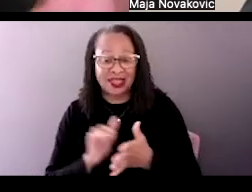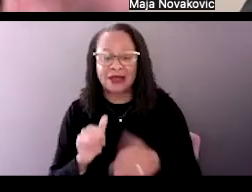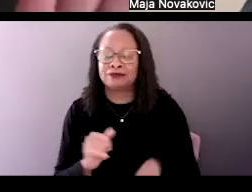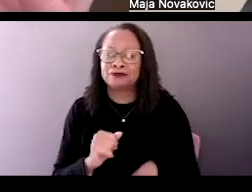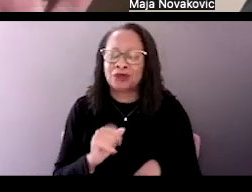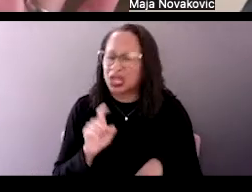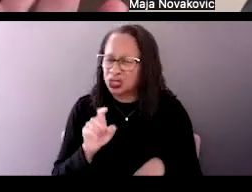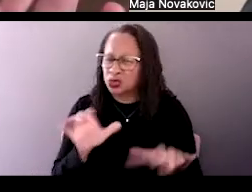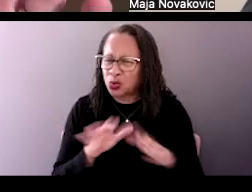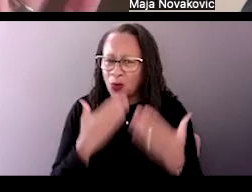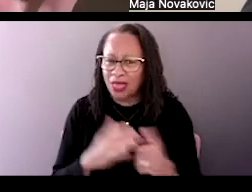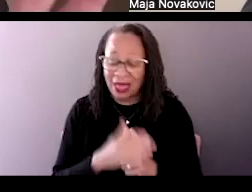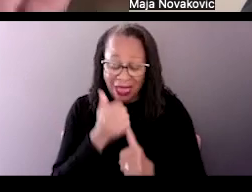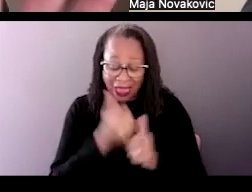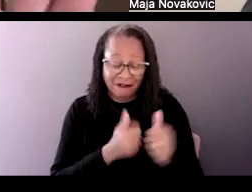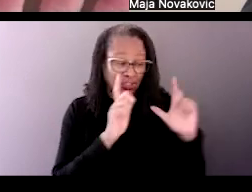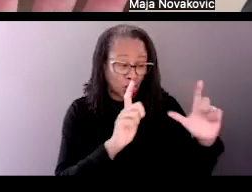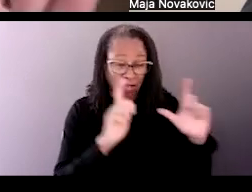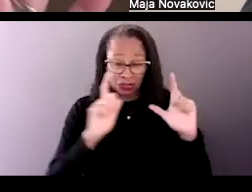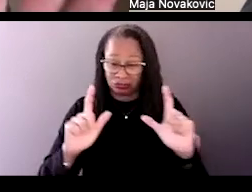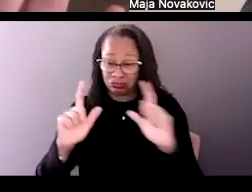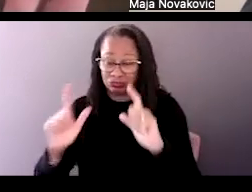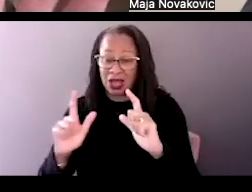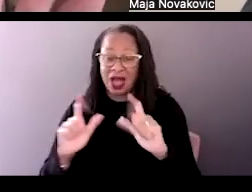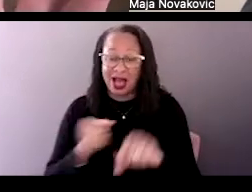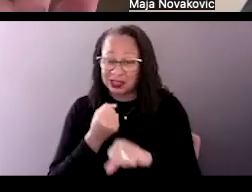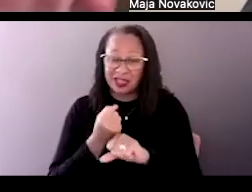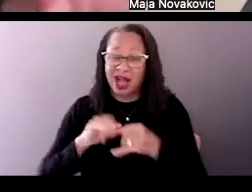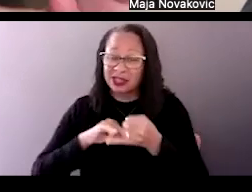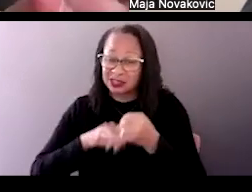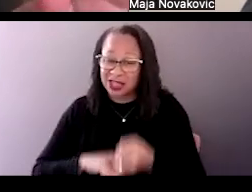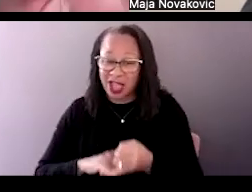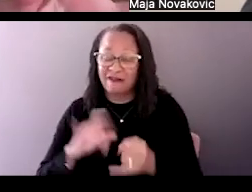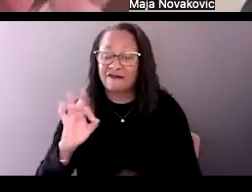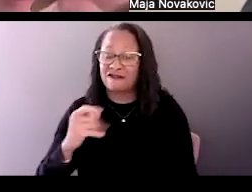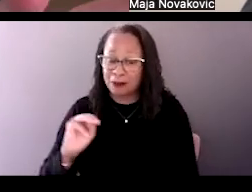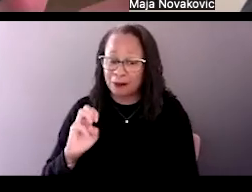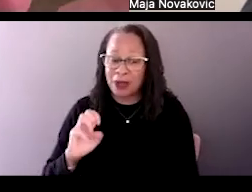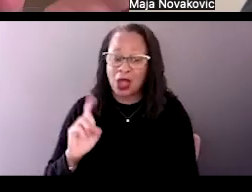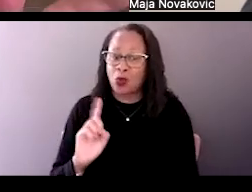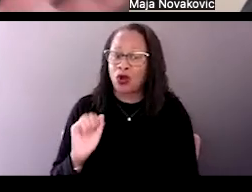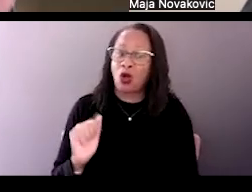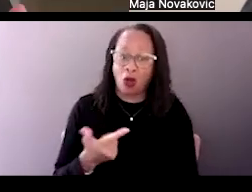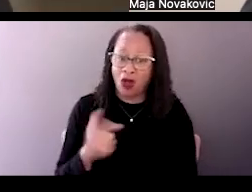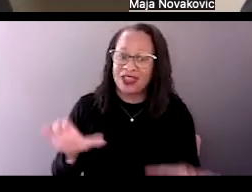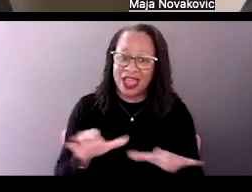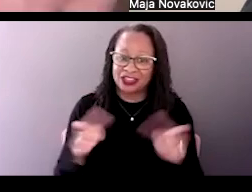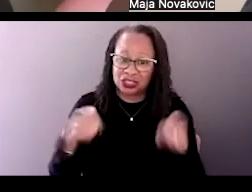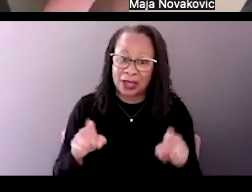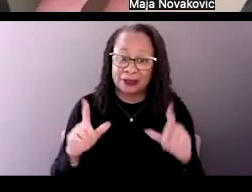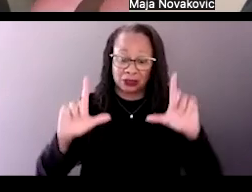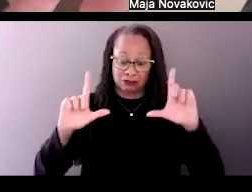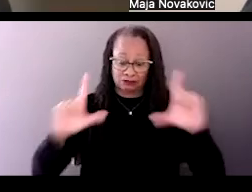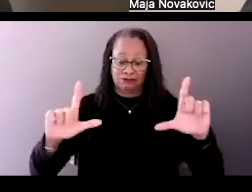every shot of the film is Mhm. locked down. It's a lockdown frame within which all the action unfolds. Like a camera